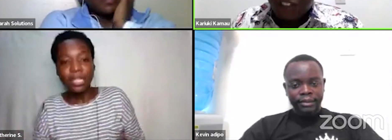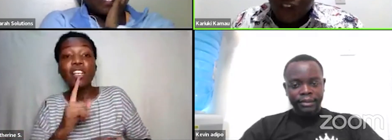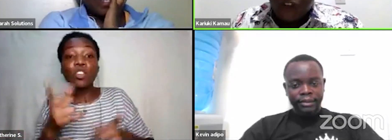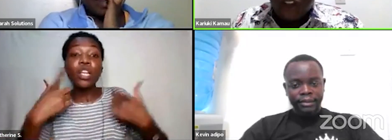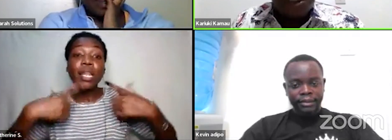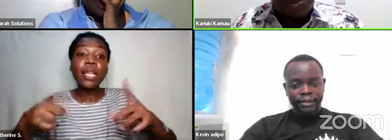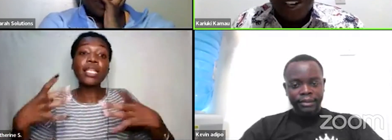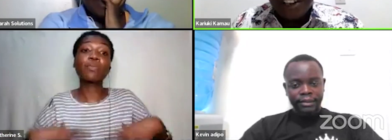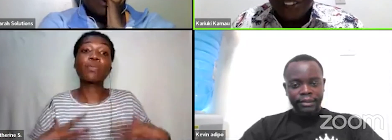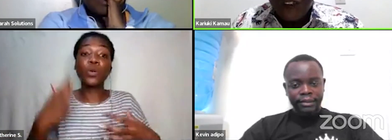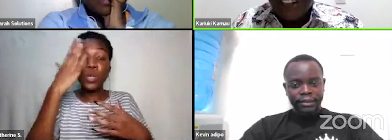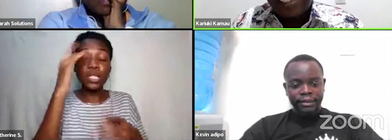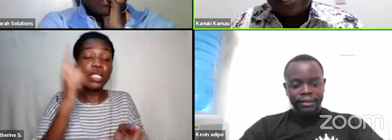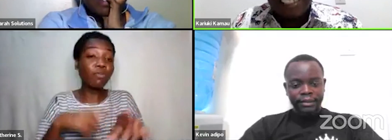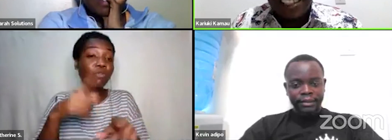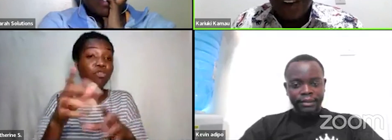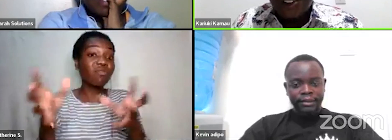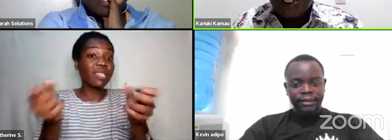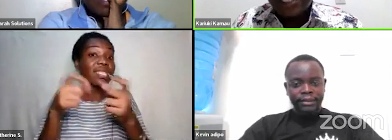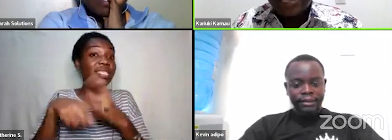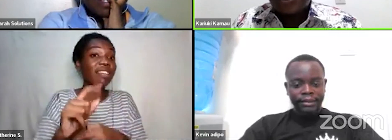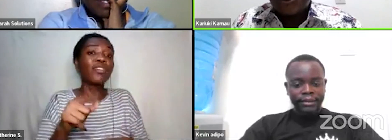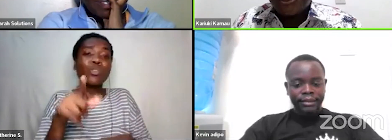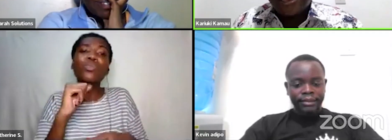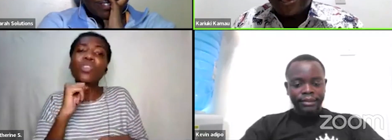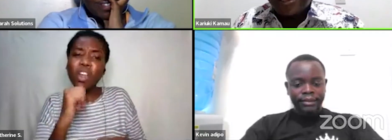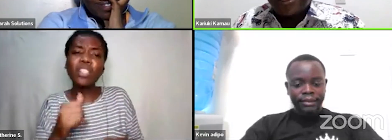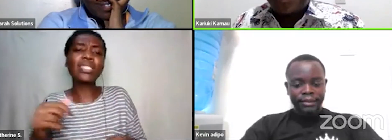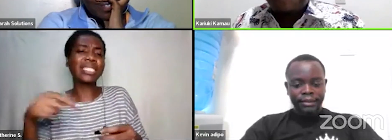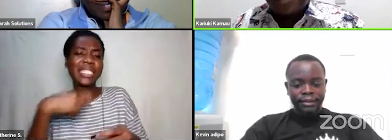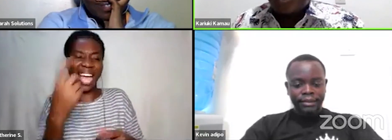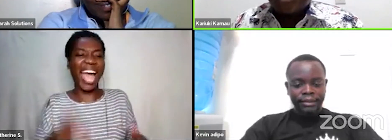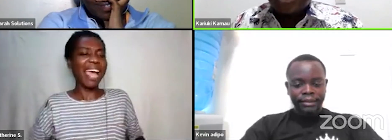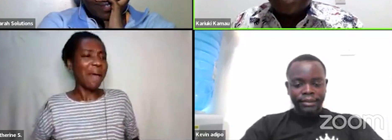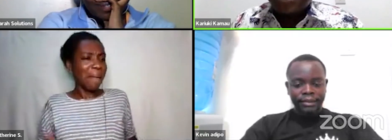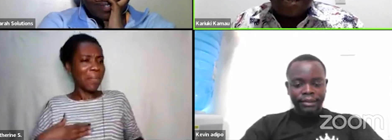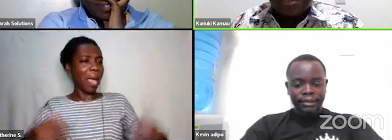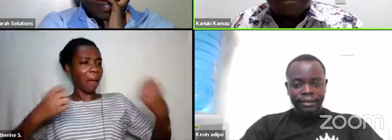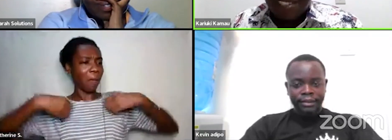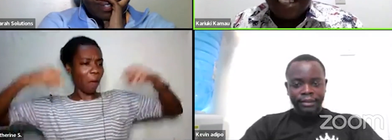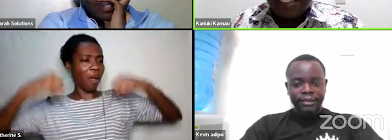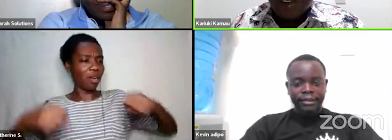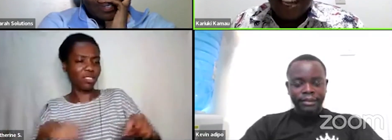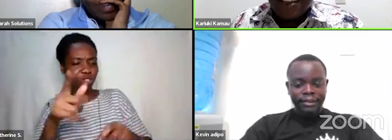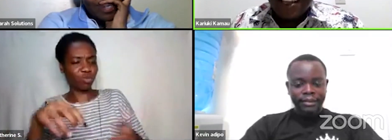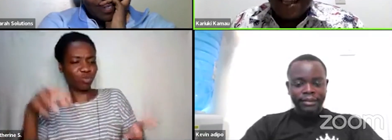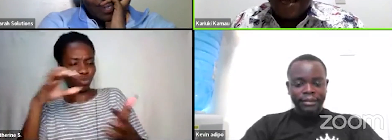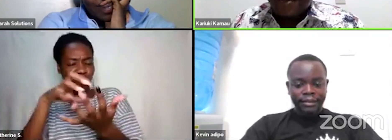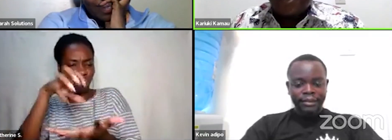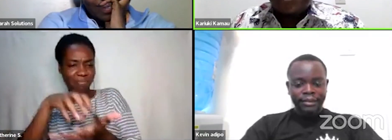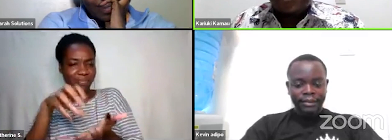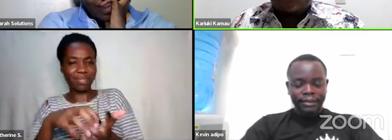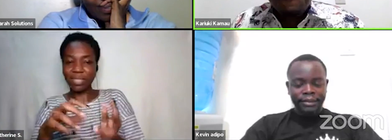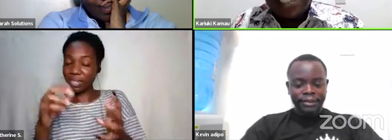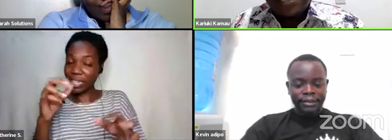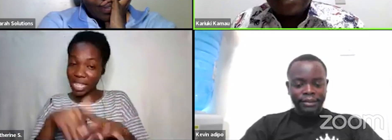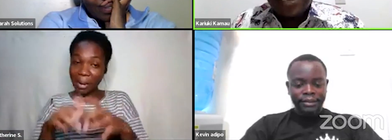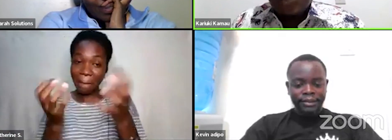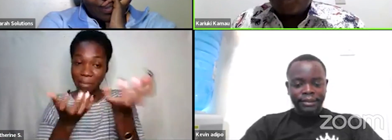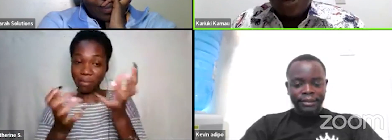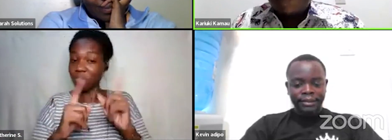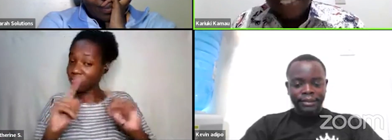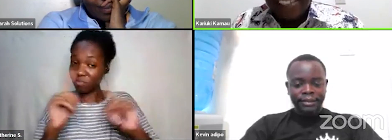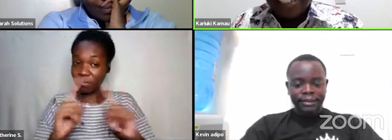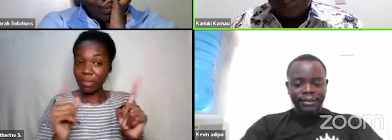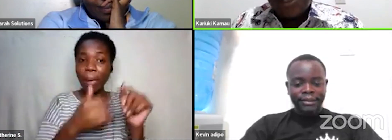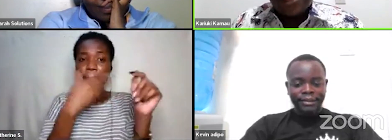branding yourself, don't brand yourself as the senior consultant or the main consultant in that business, okay? You better say